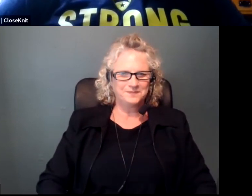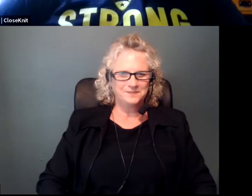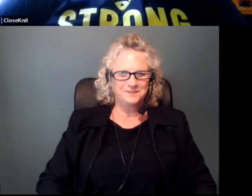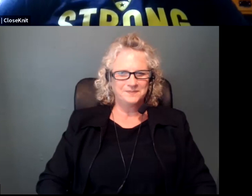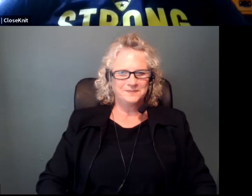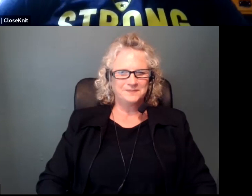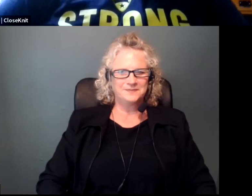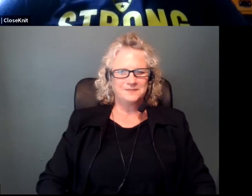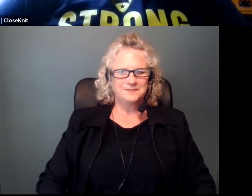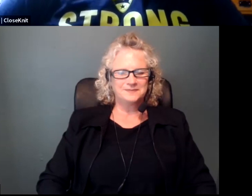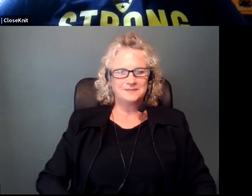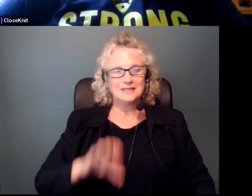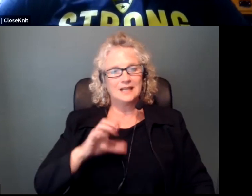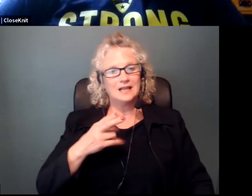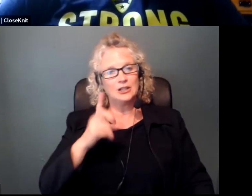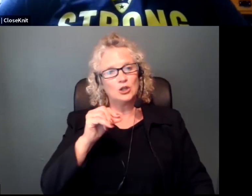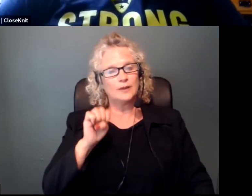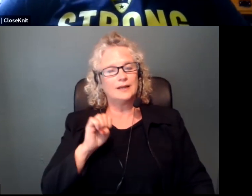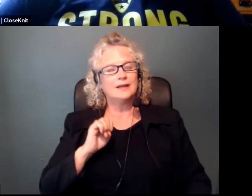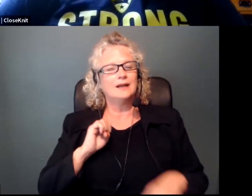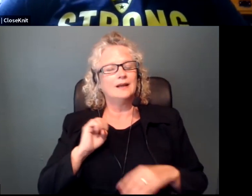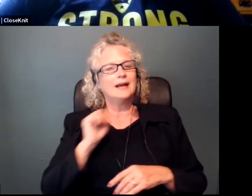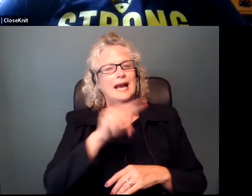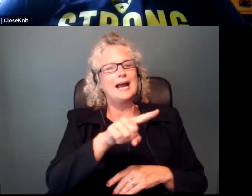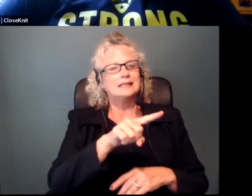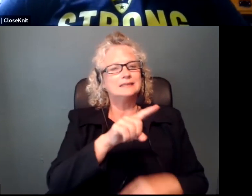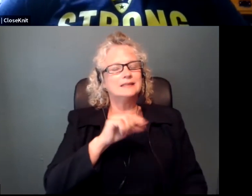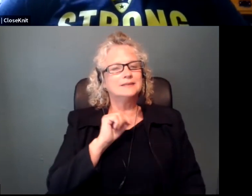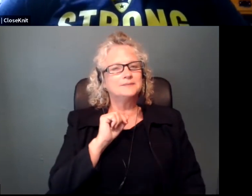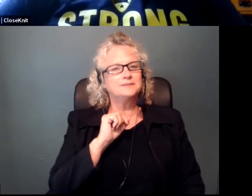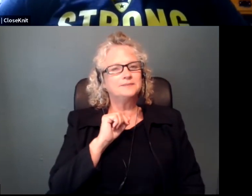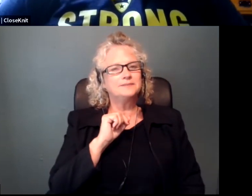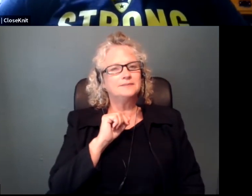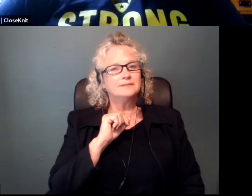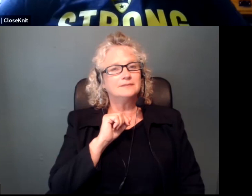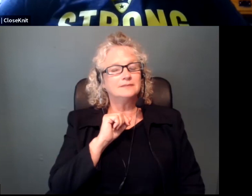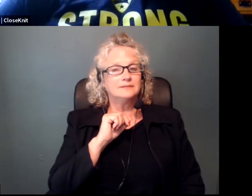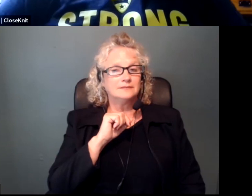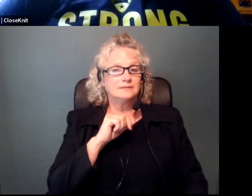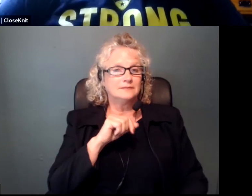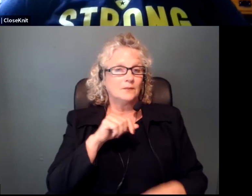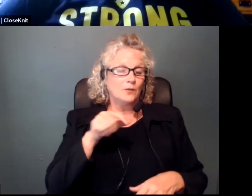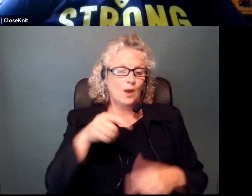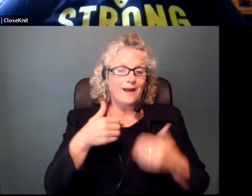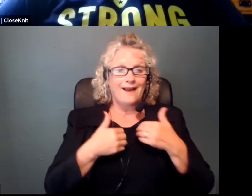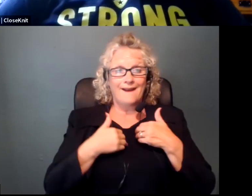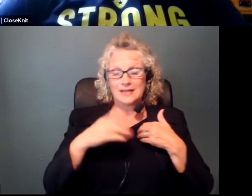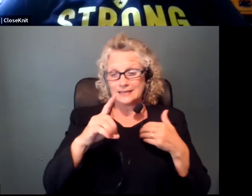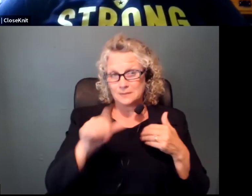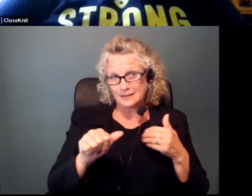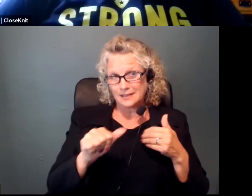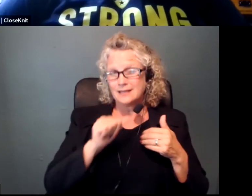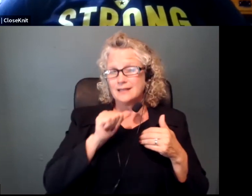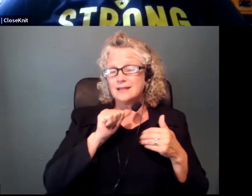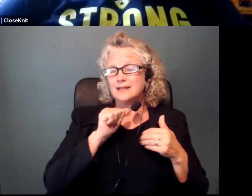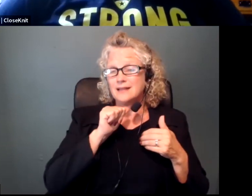And real quick to Courtney, ARC, if you have a disability, but maybe not specifically an IDD, can you reach out